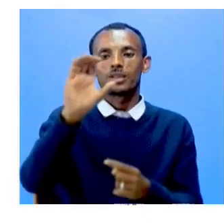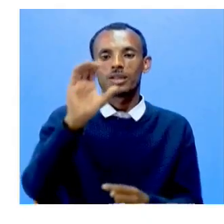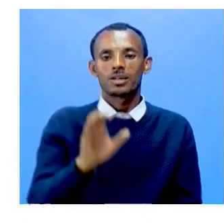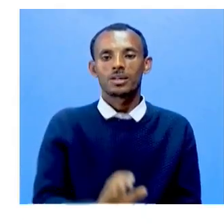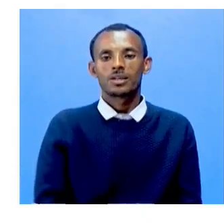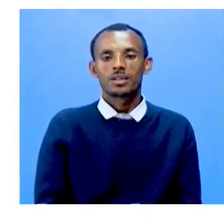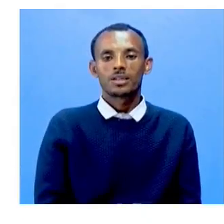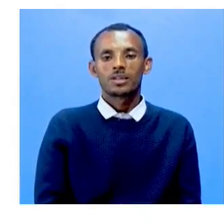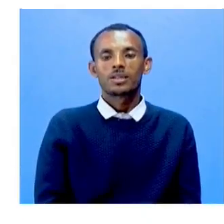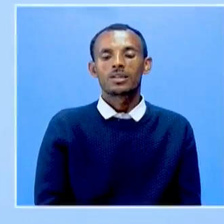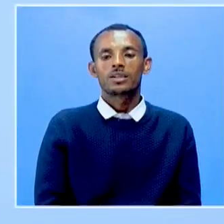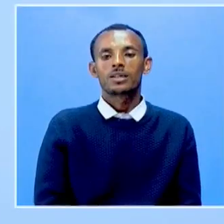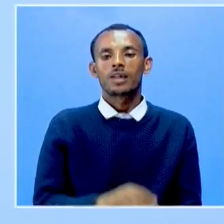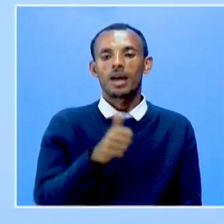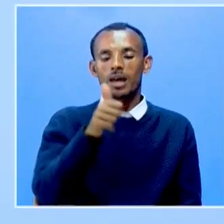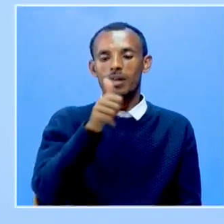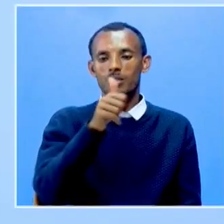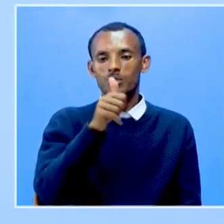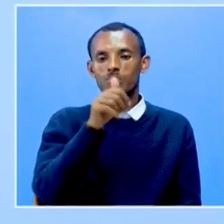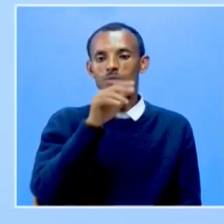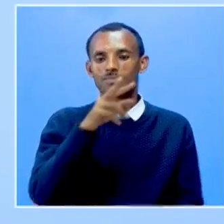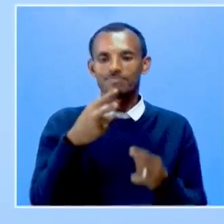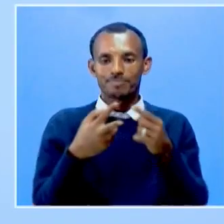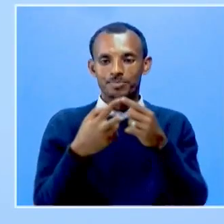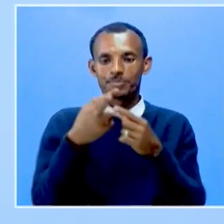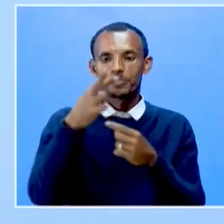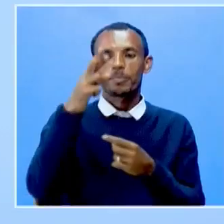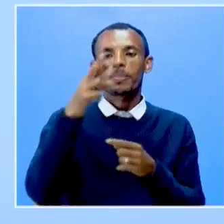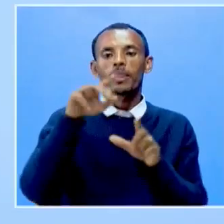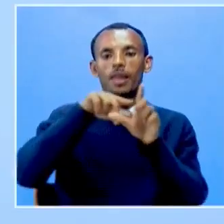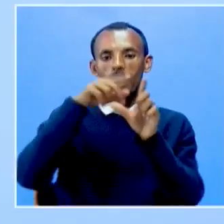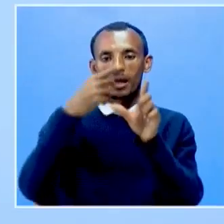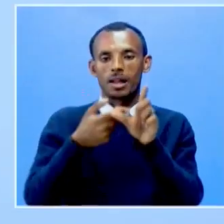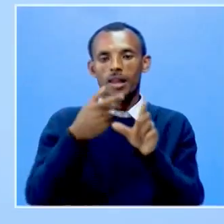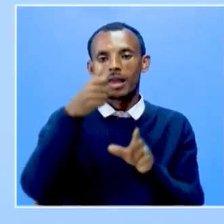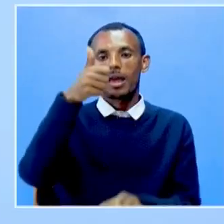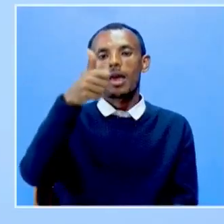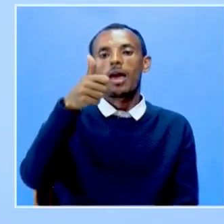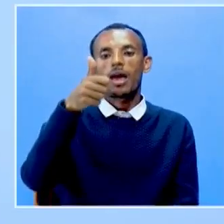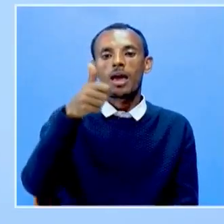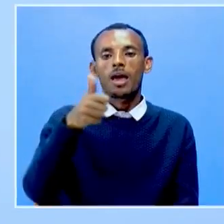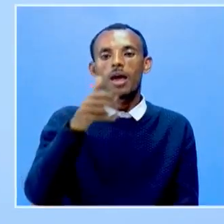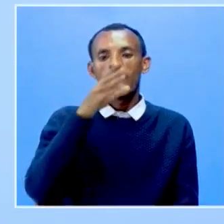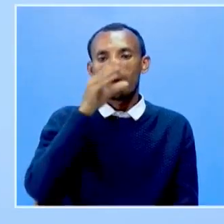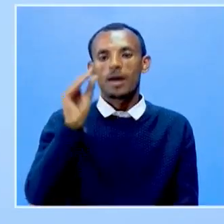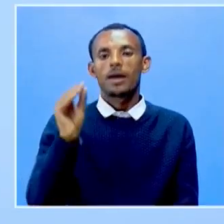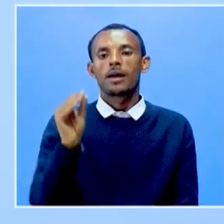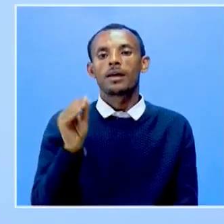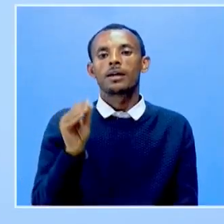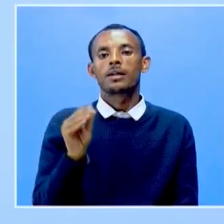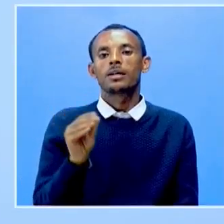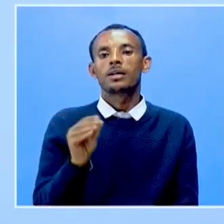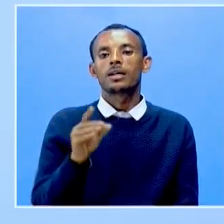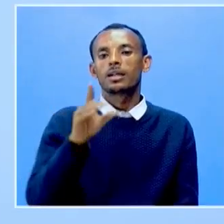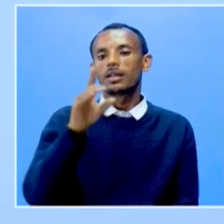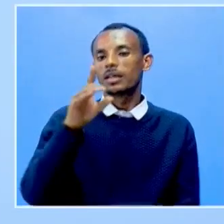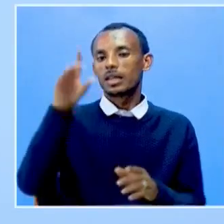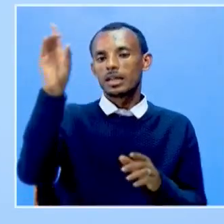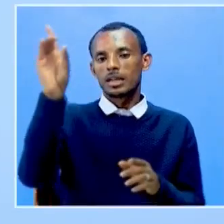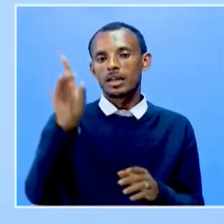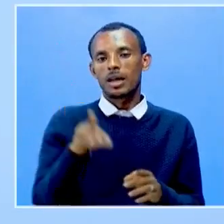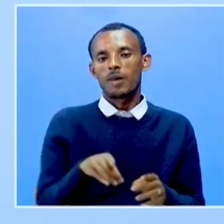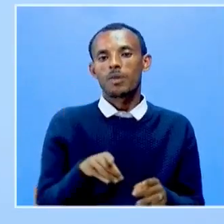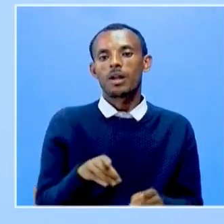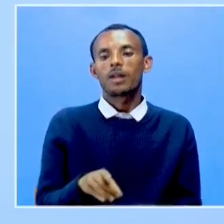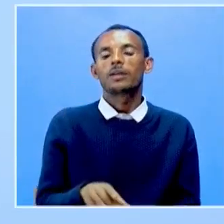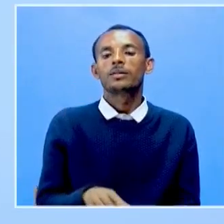this diagonal bisects angle A. Again, this diagonal